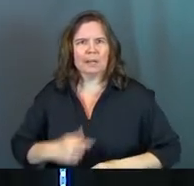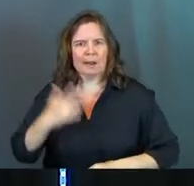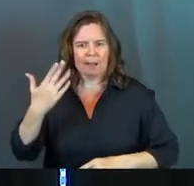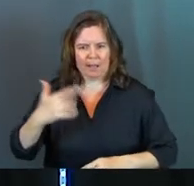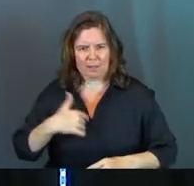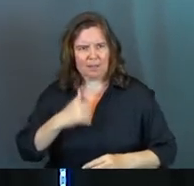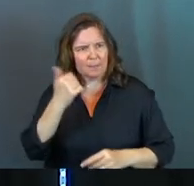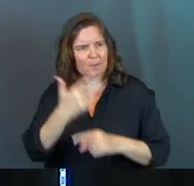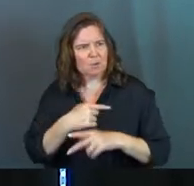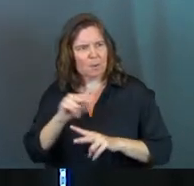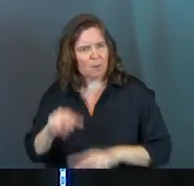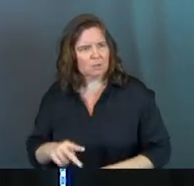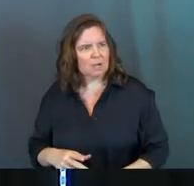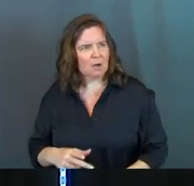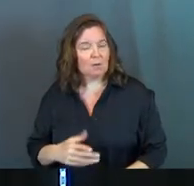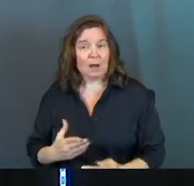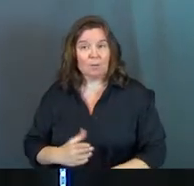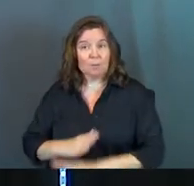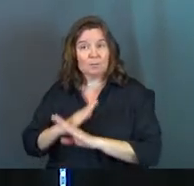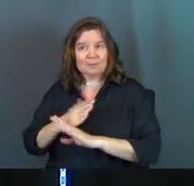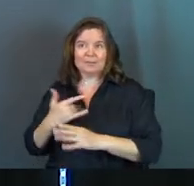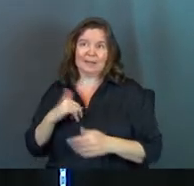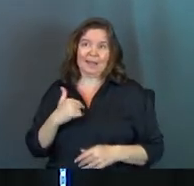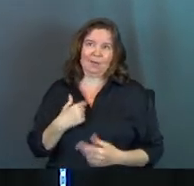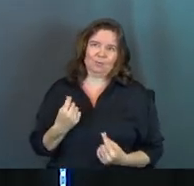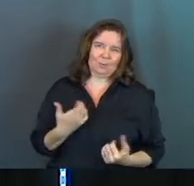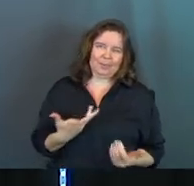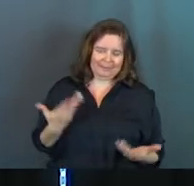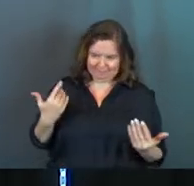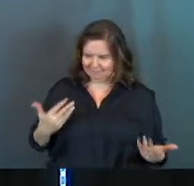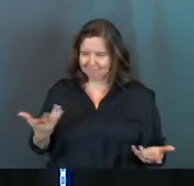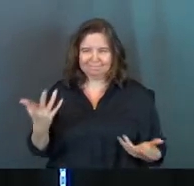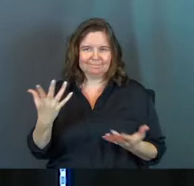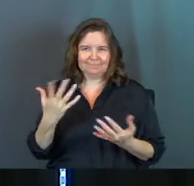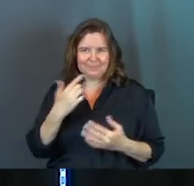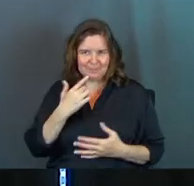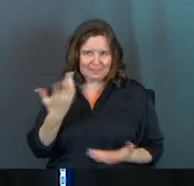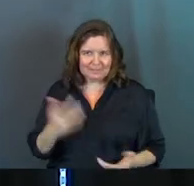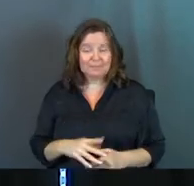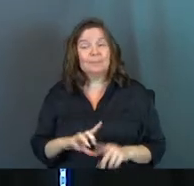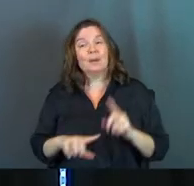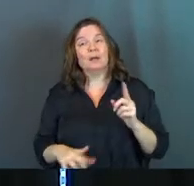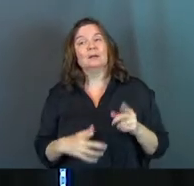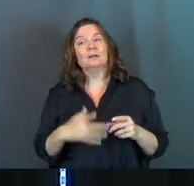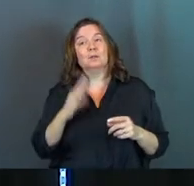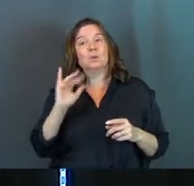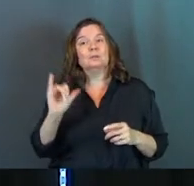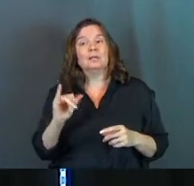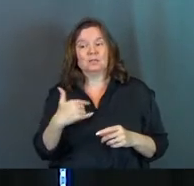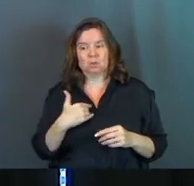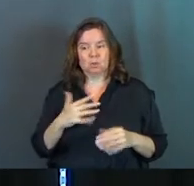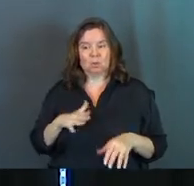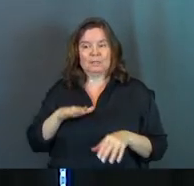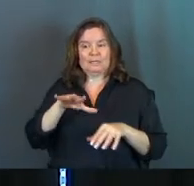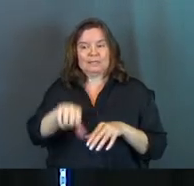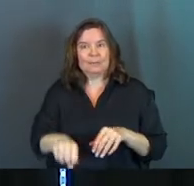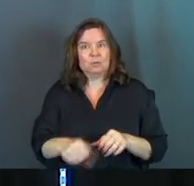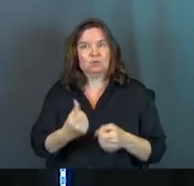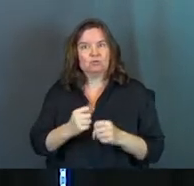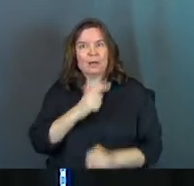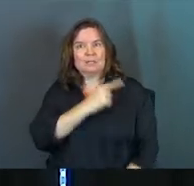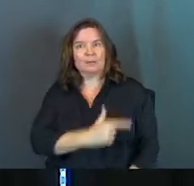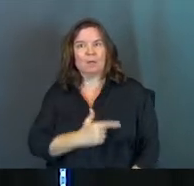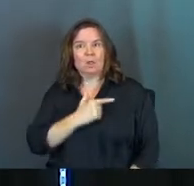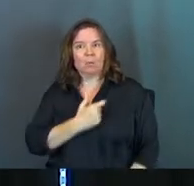you know, that's my brother. You better watch out. You know what I'm saying? Yeah. I mean, like I would do anything. You know what saying? But they, you know what I mean? It's like, you step in, you're just trying to be